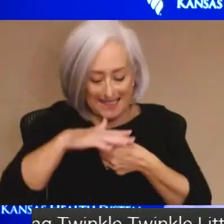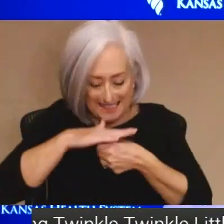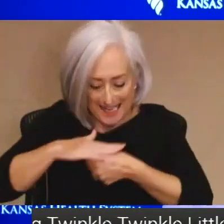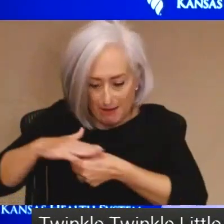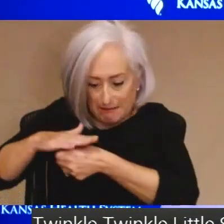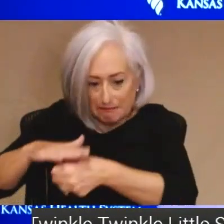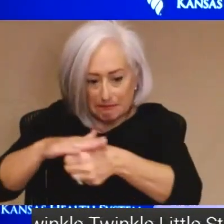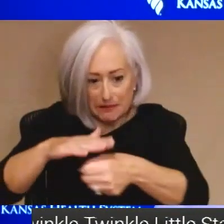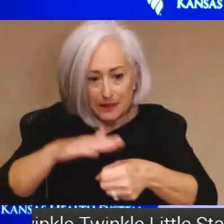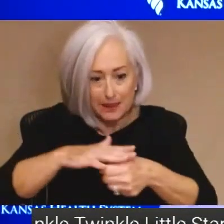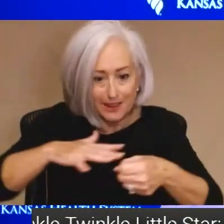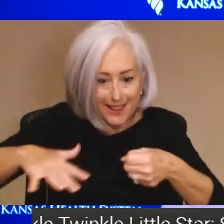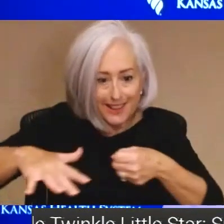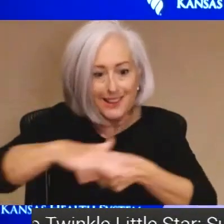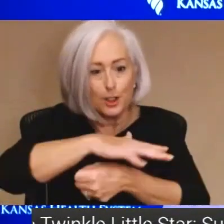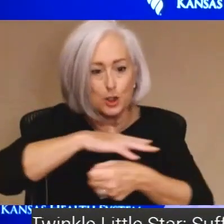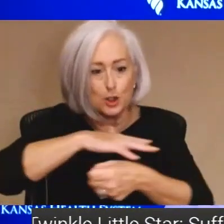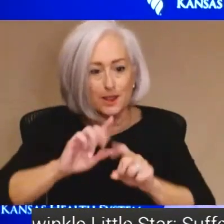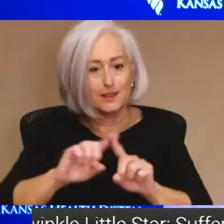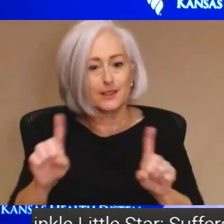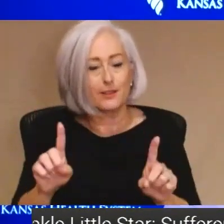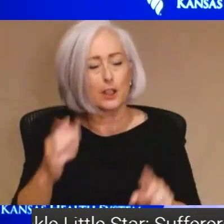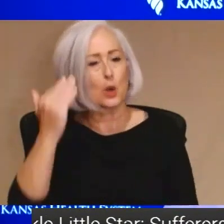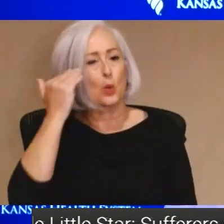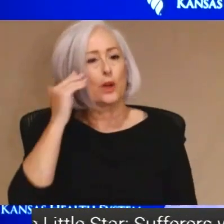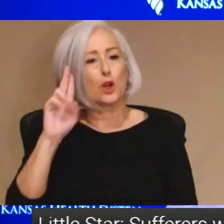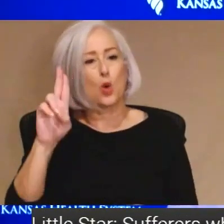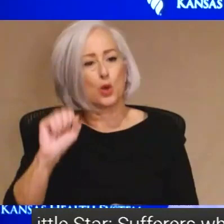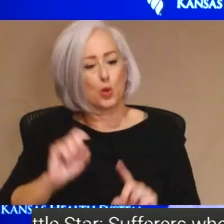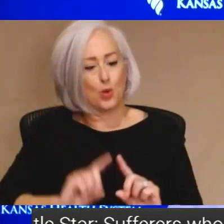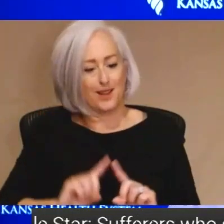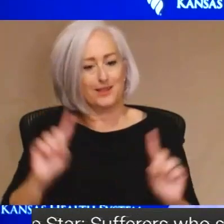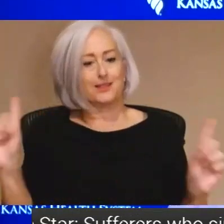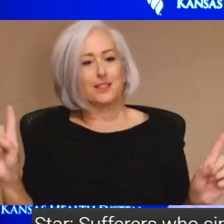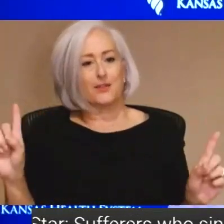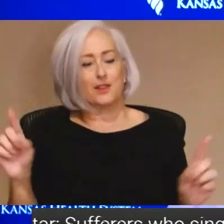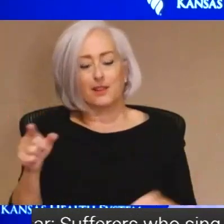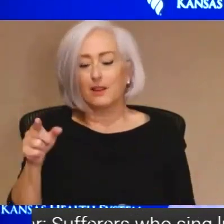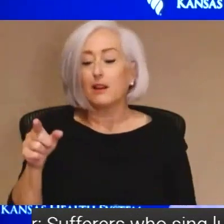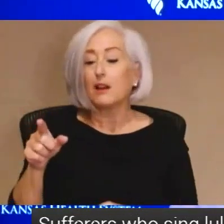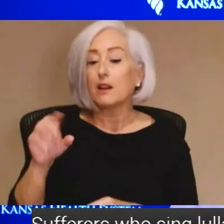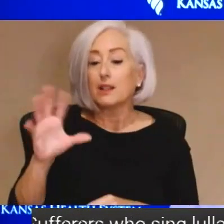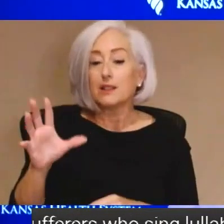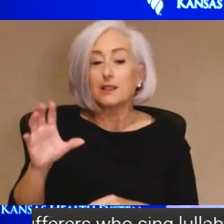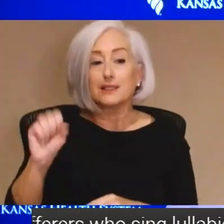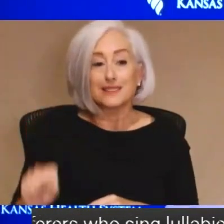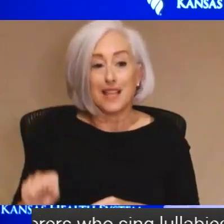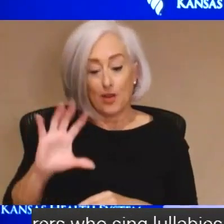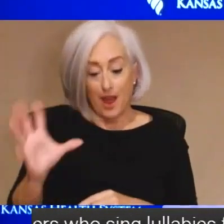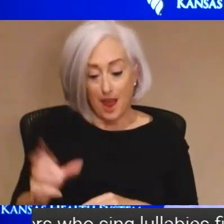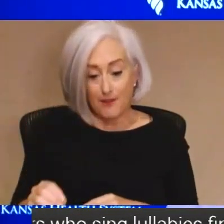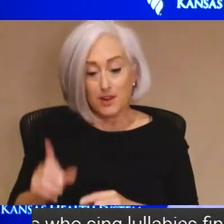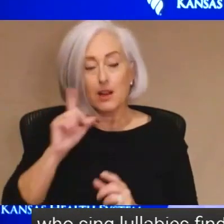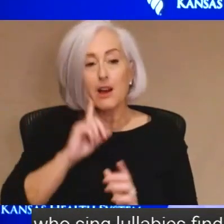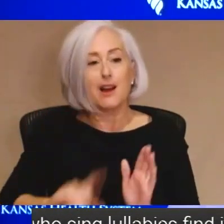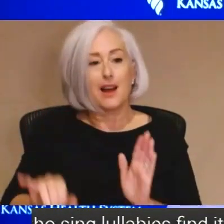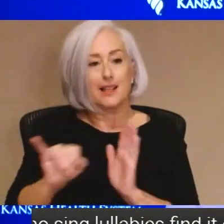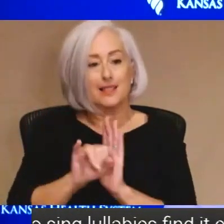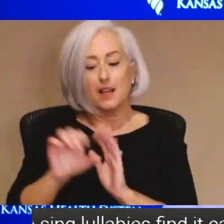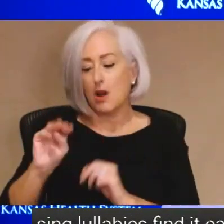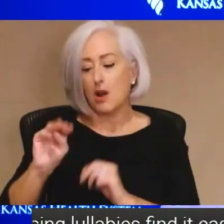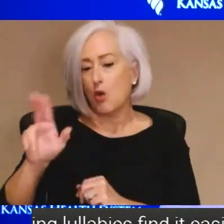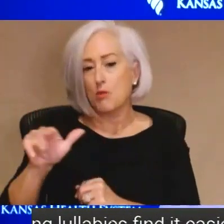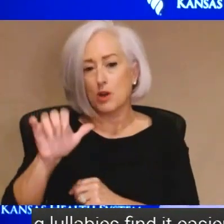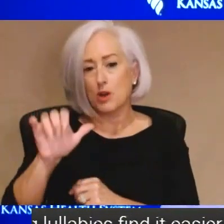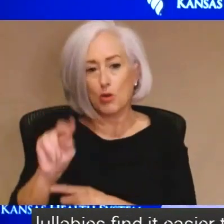States is different. We know that they identified Omicron. They've identified a B4, B5 variant. So I think